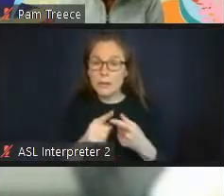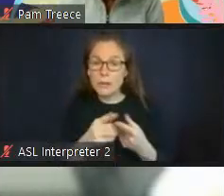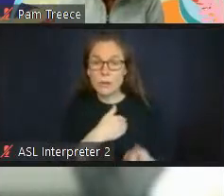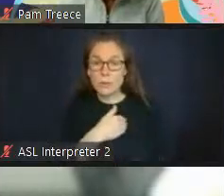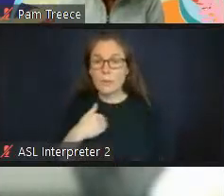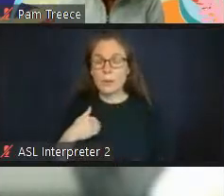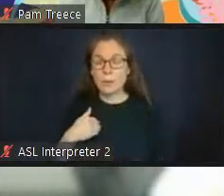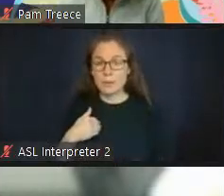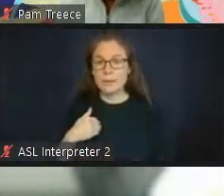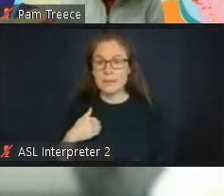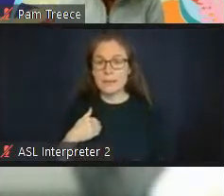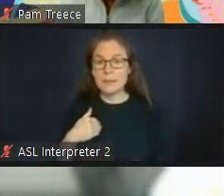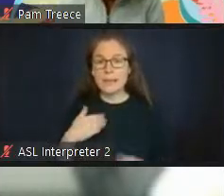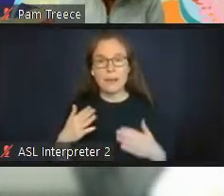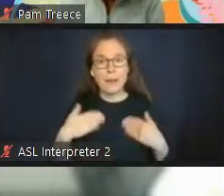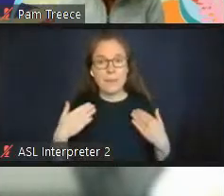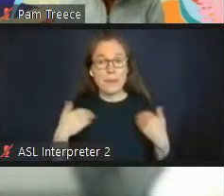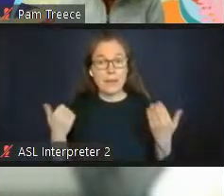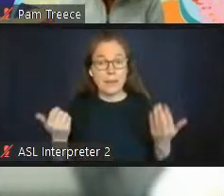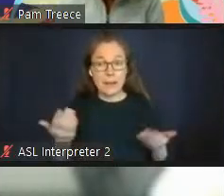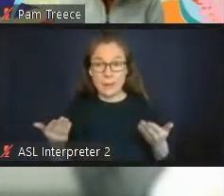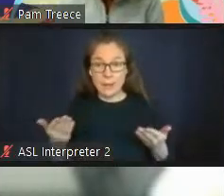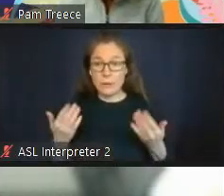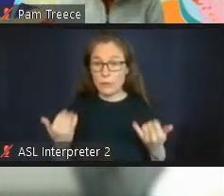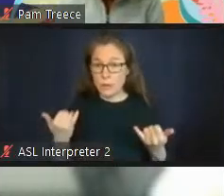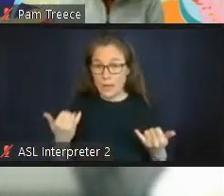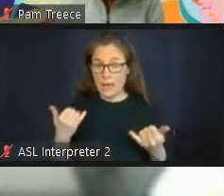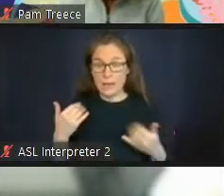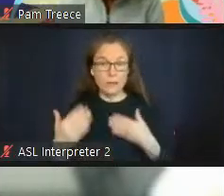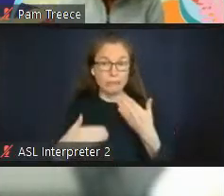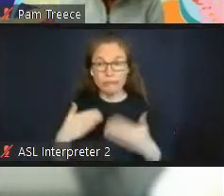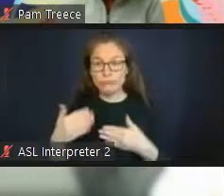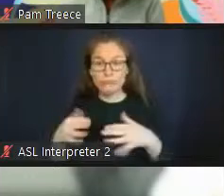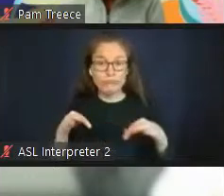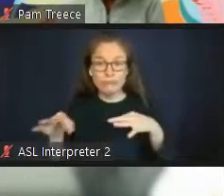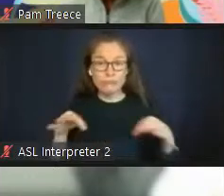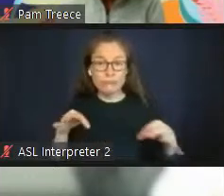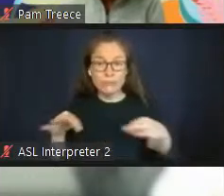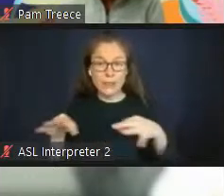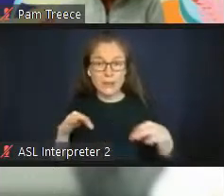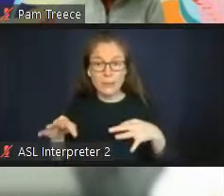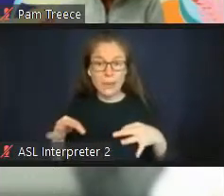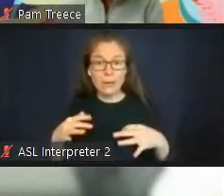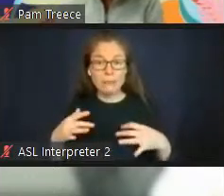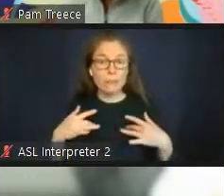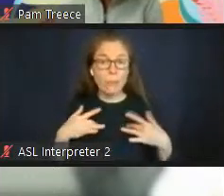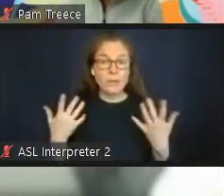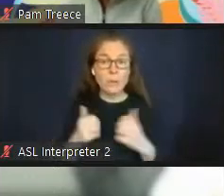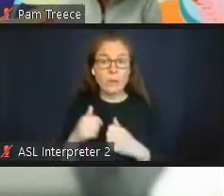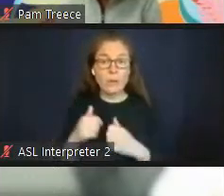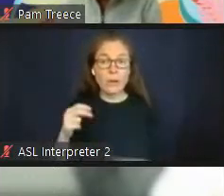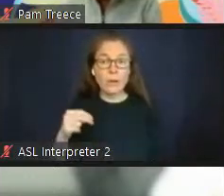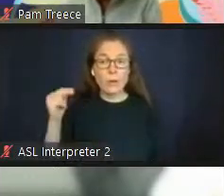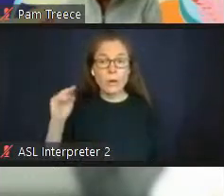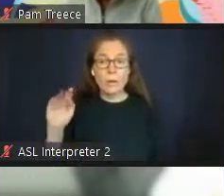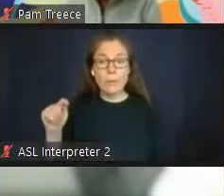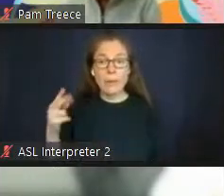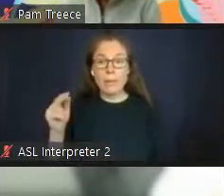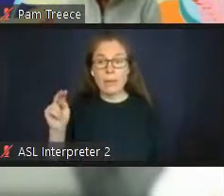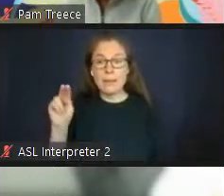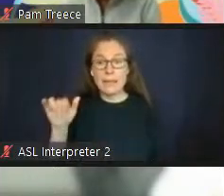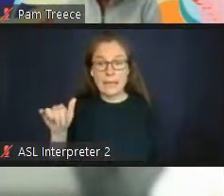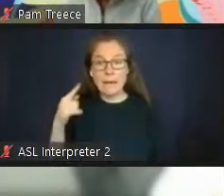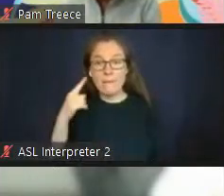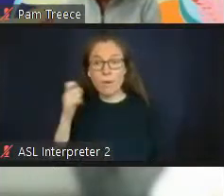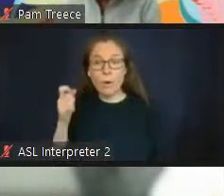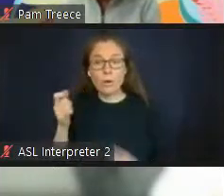and glad to be here with you tonight to walk you through the budget presentation for the North Bethany County Service District for Roads.